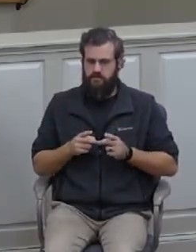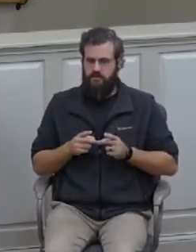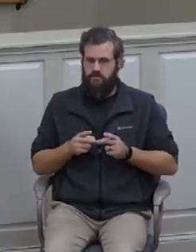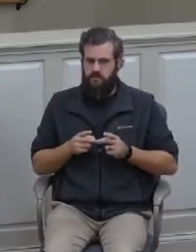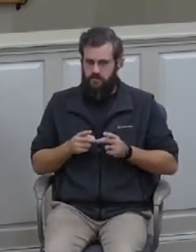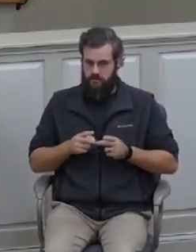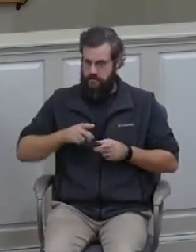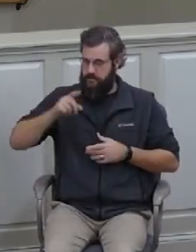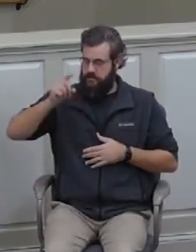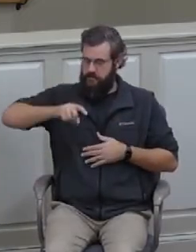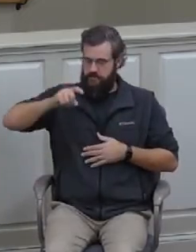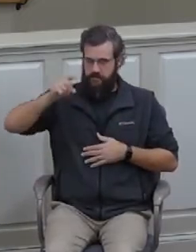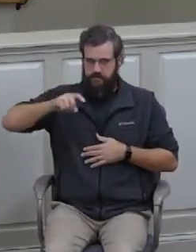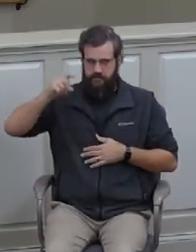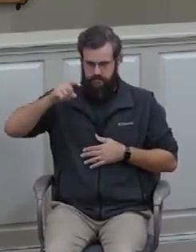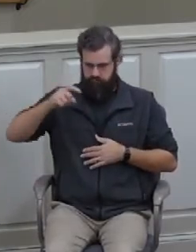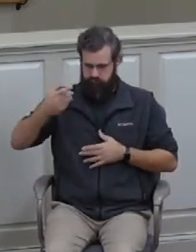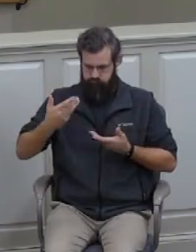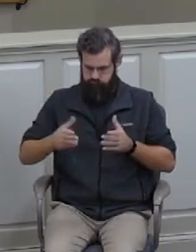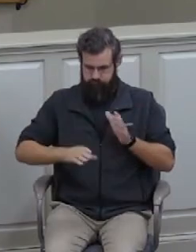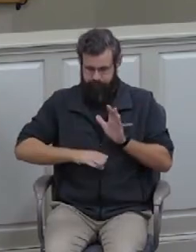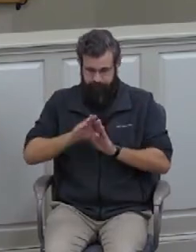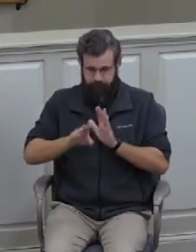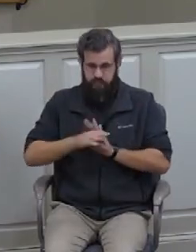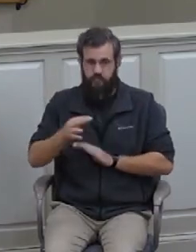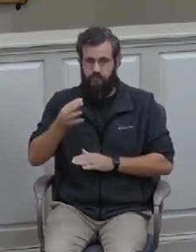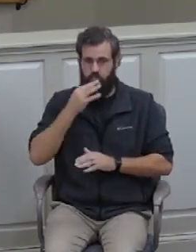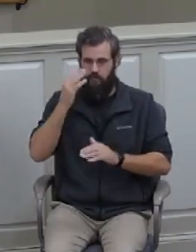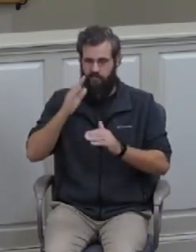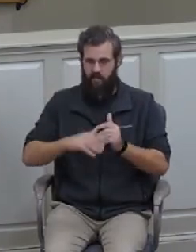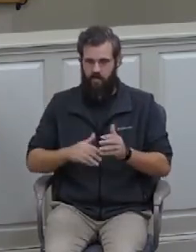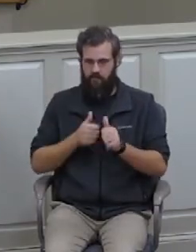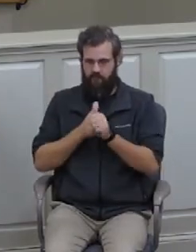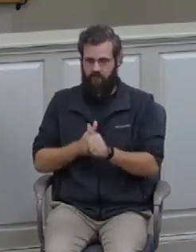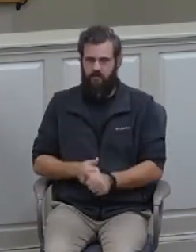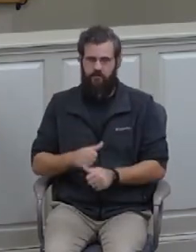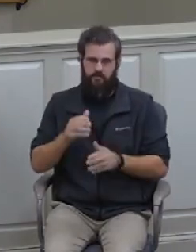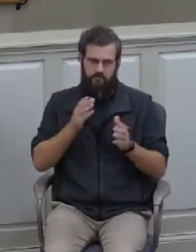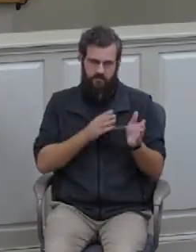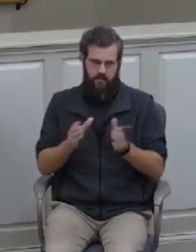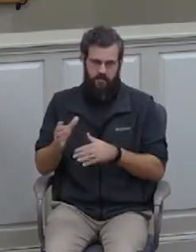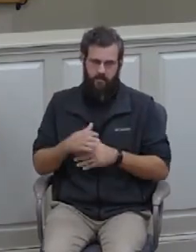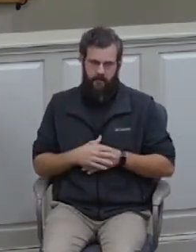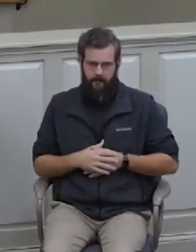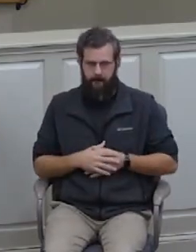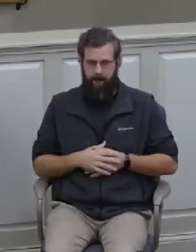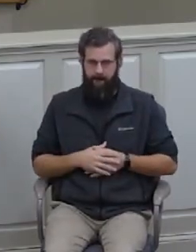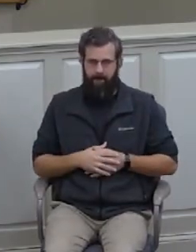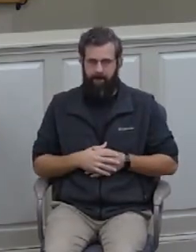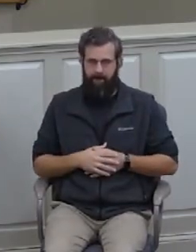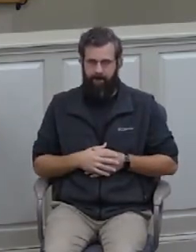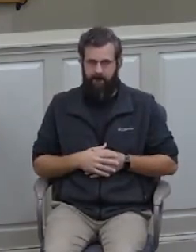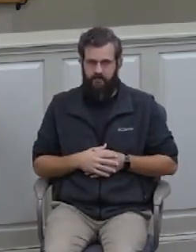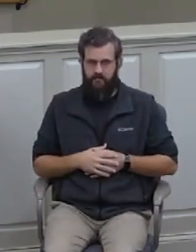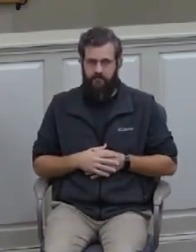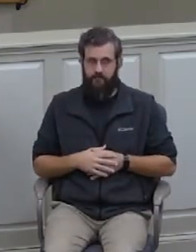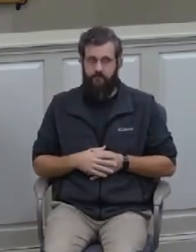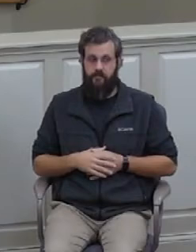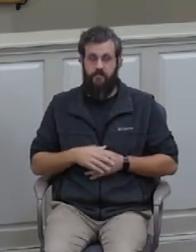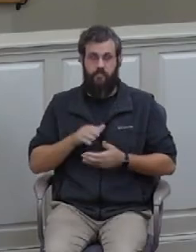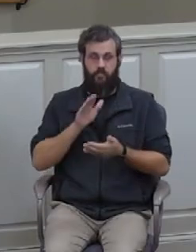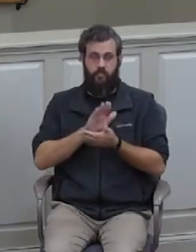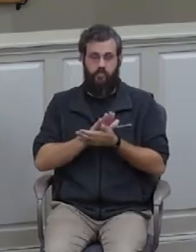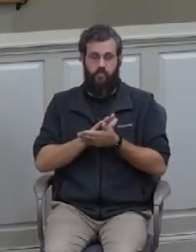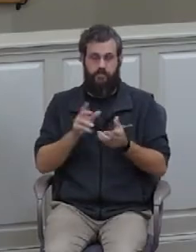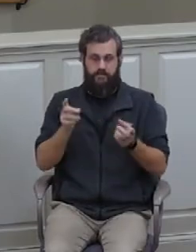had a need for that to be developed sooner than was in the city's master plan. So they